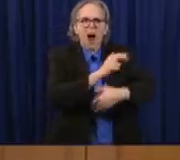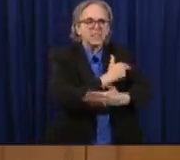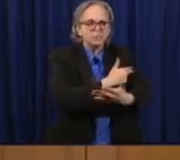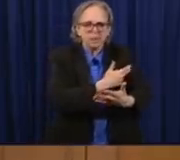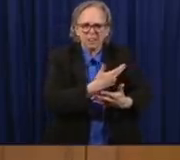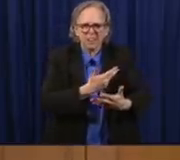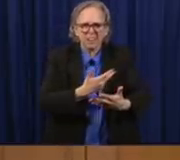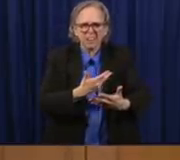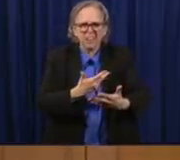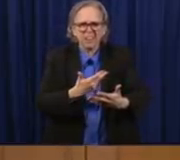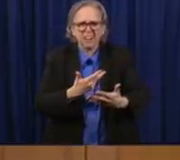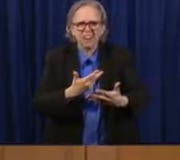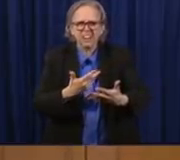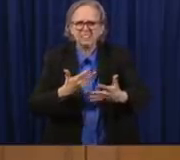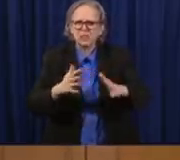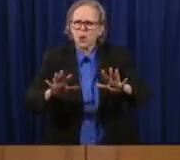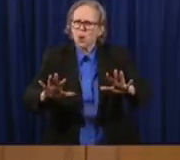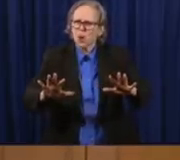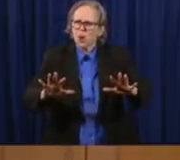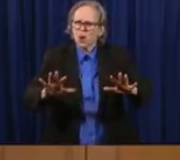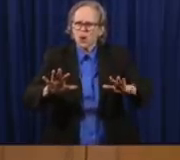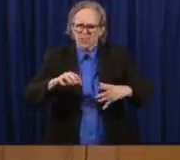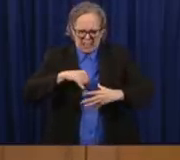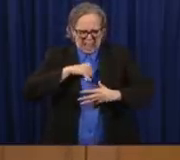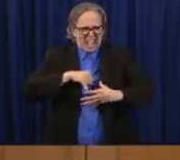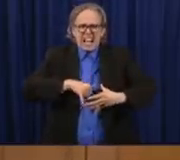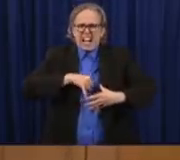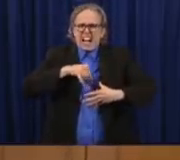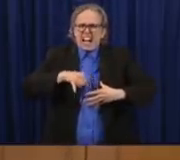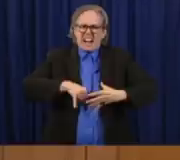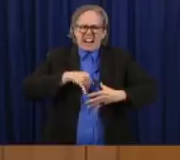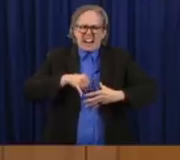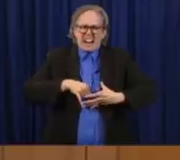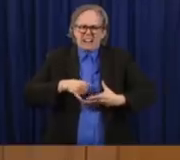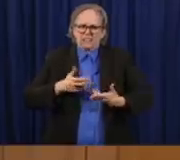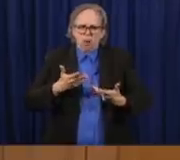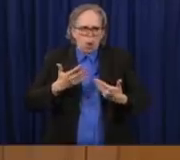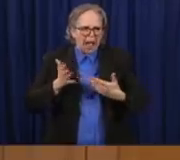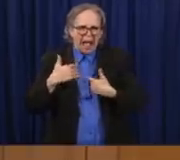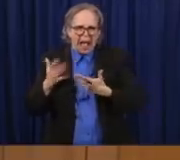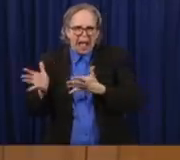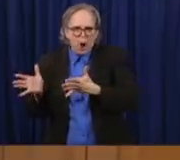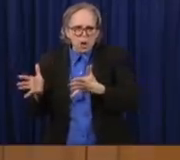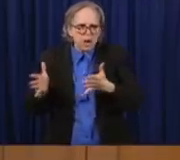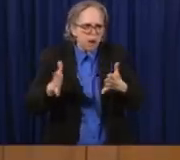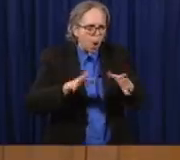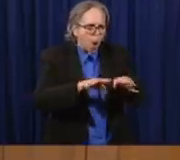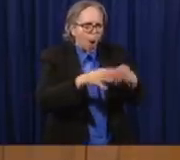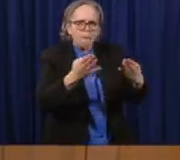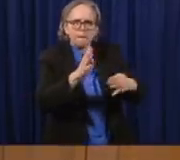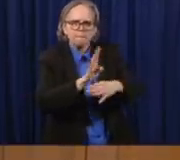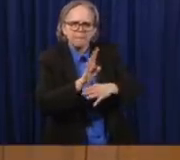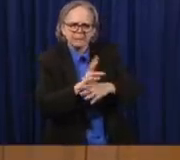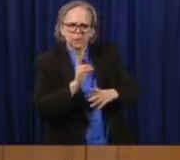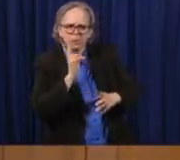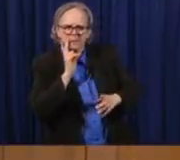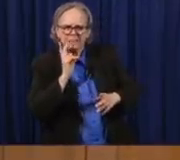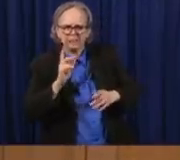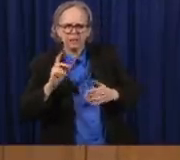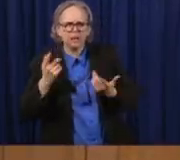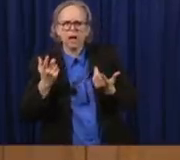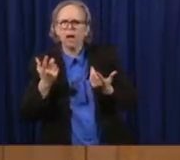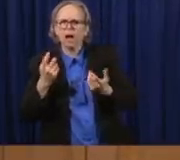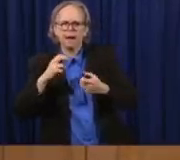as a world, we learn and watch from the moves we make and understand how this virus affects us, we'll